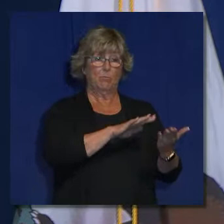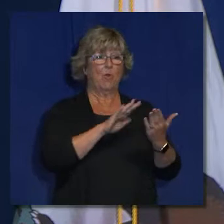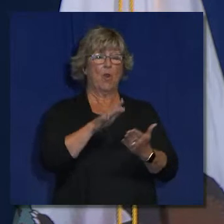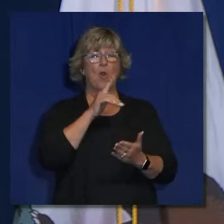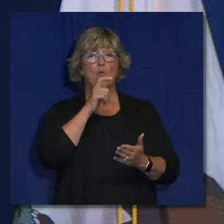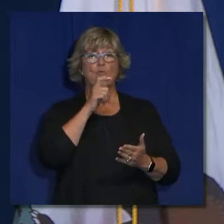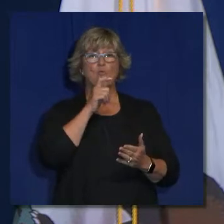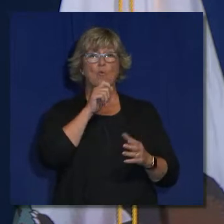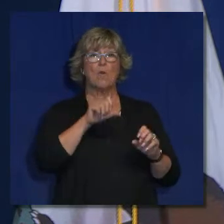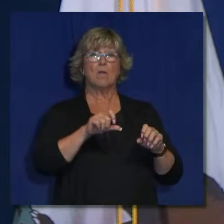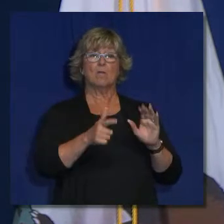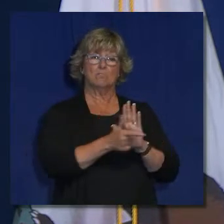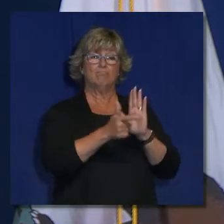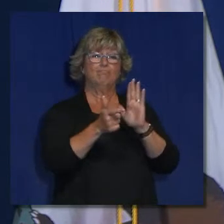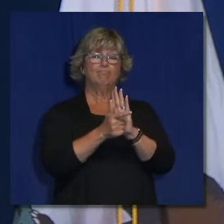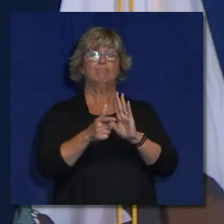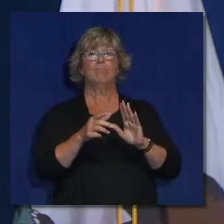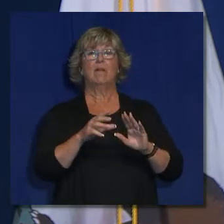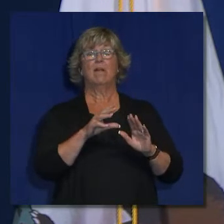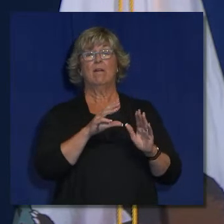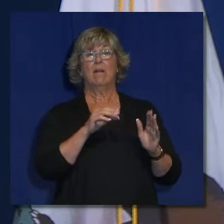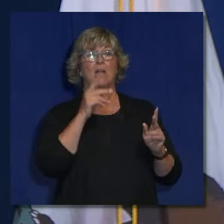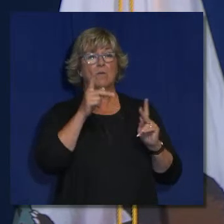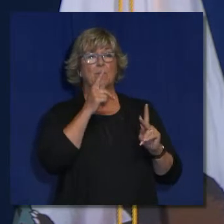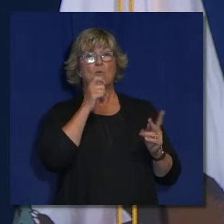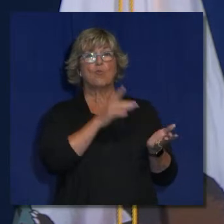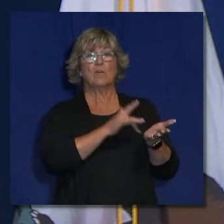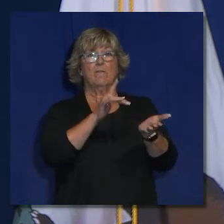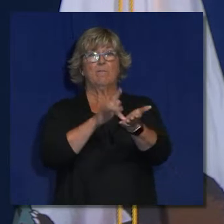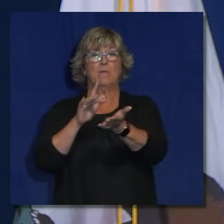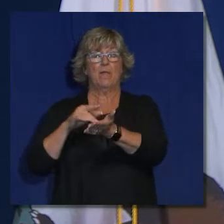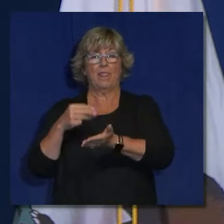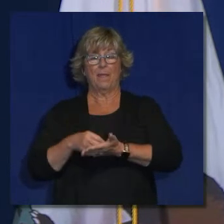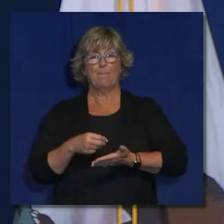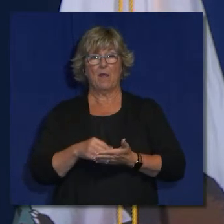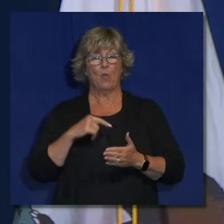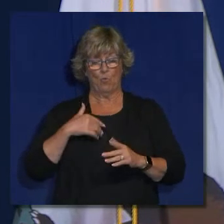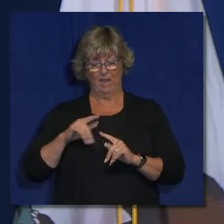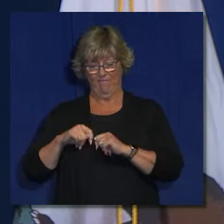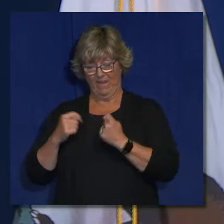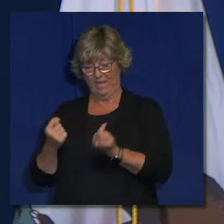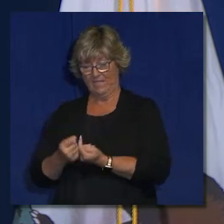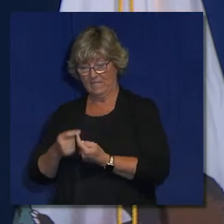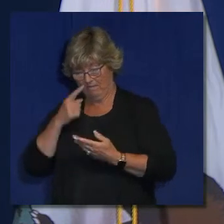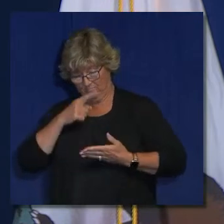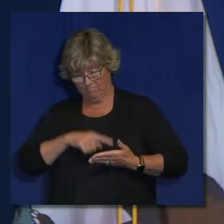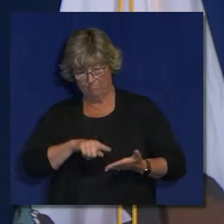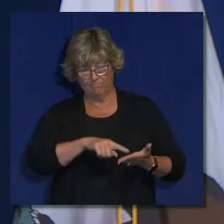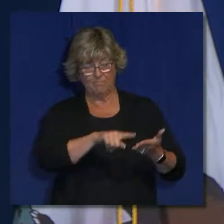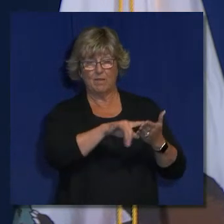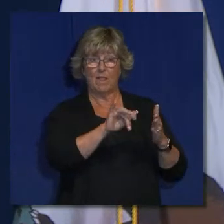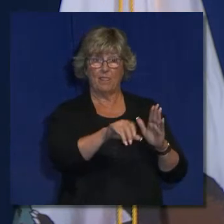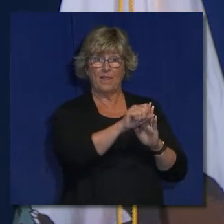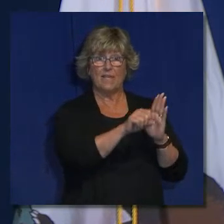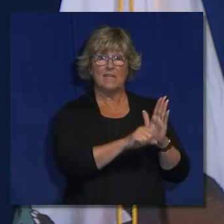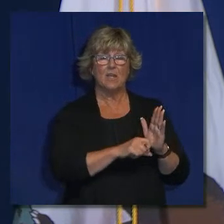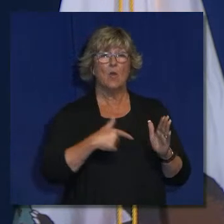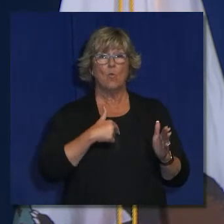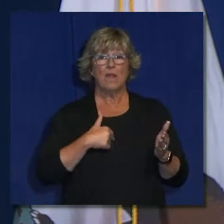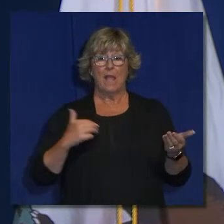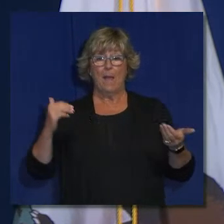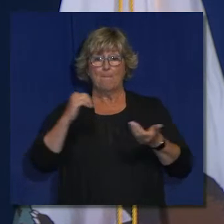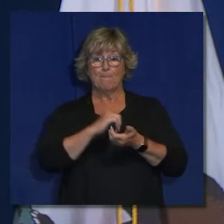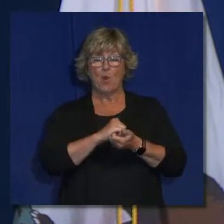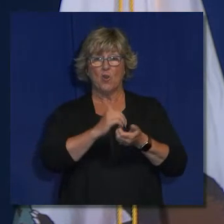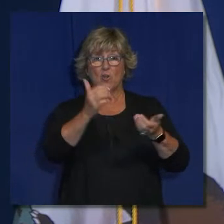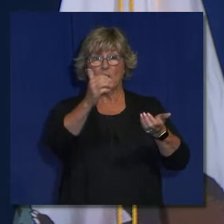criminal investigations. We put together a team that has already investigated just the state. And by the way, we have partners